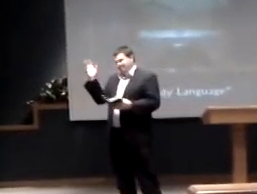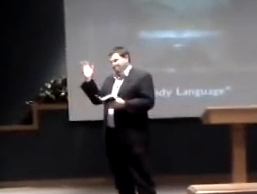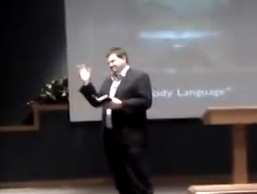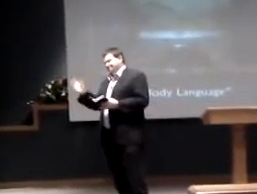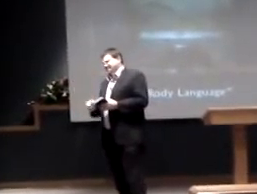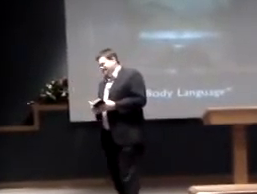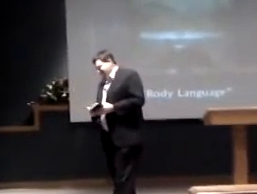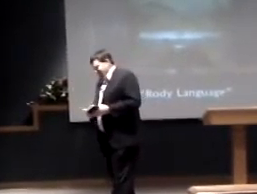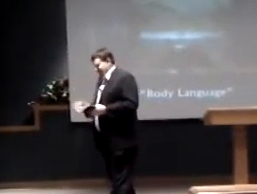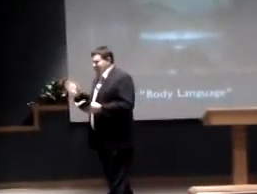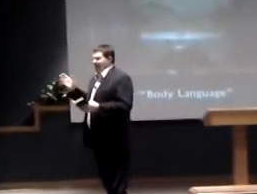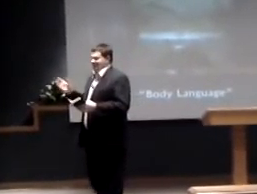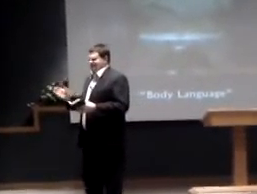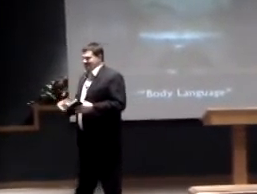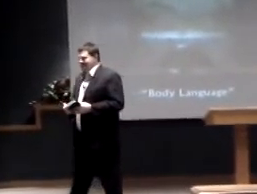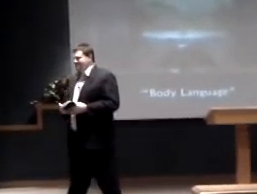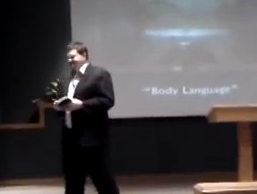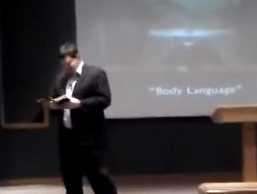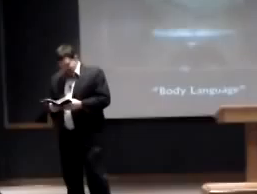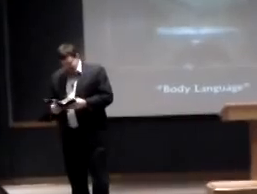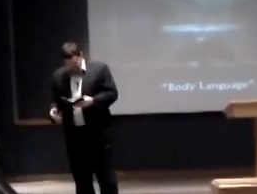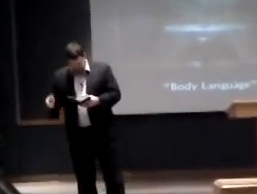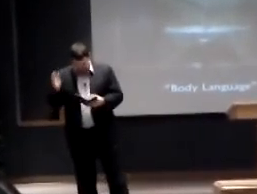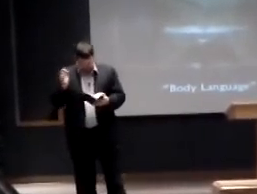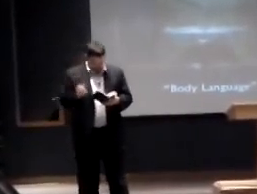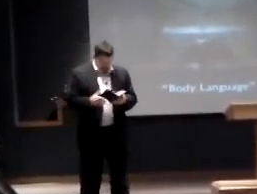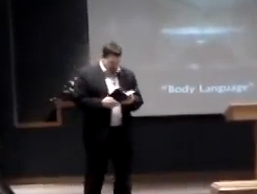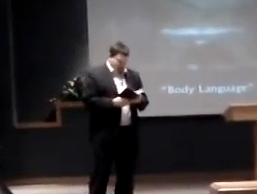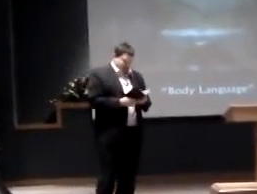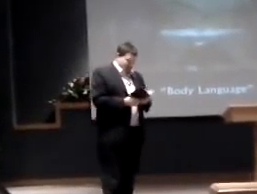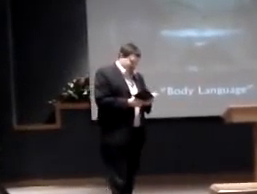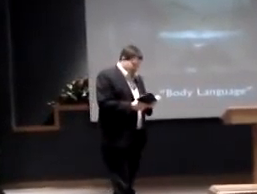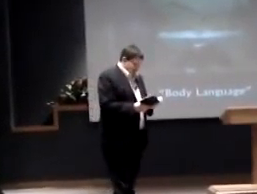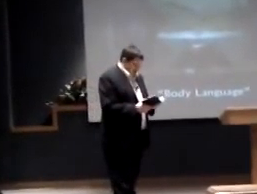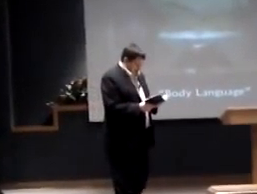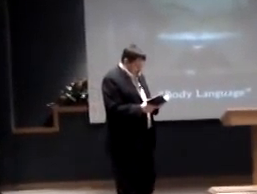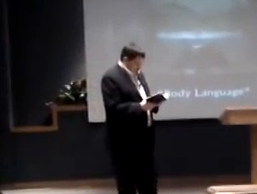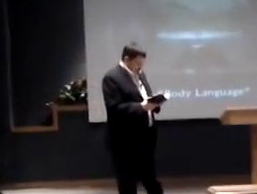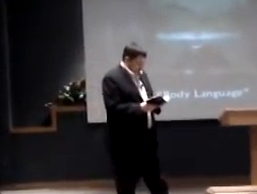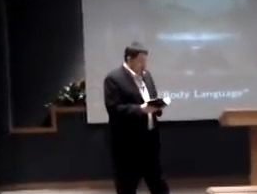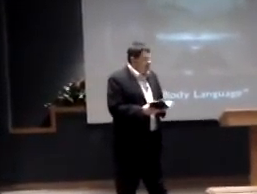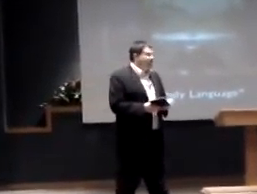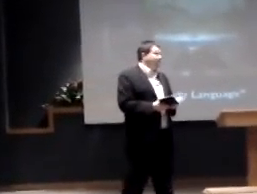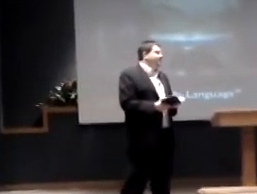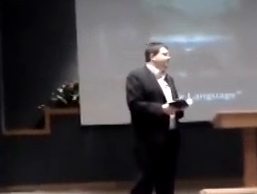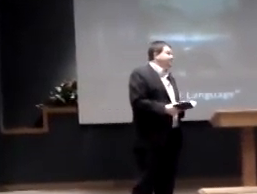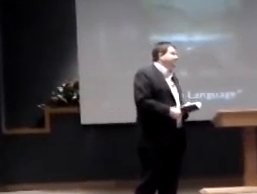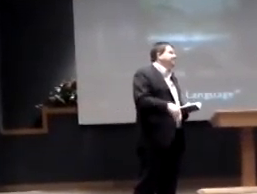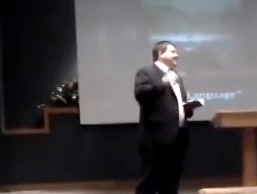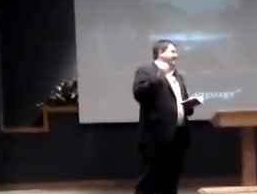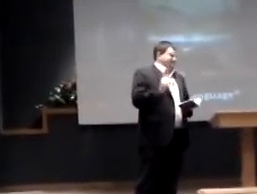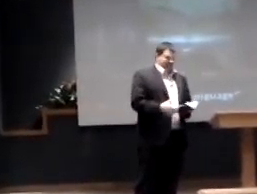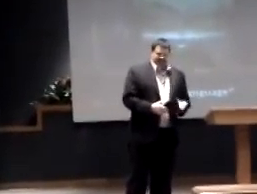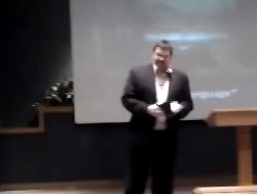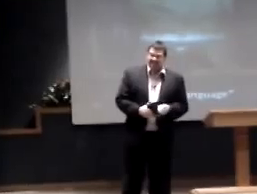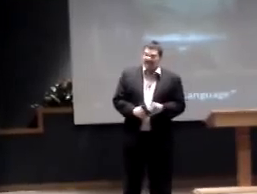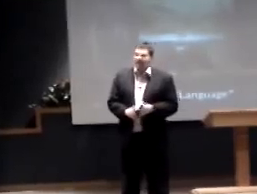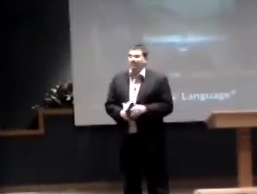right. We're going to try it, okay? Be careful, little hands, what you do.